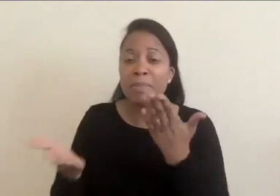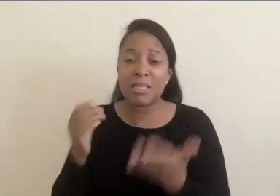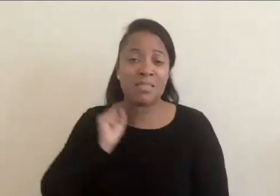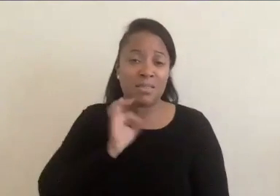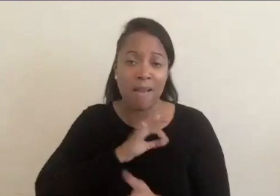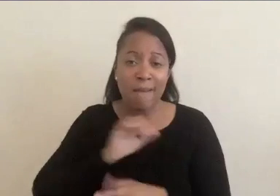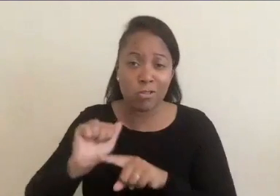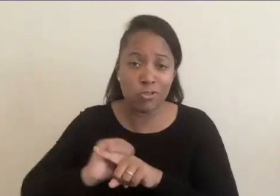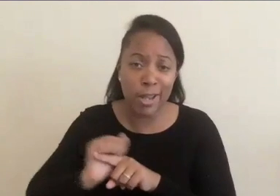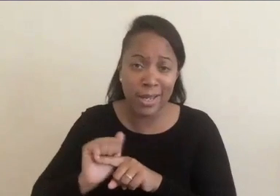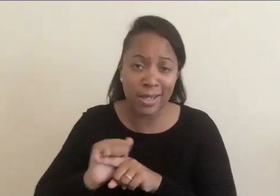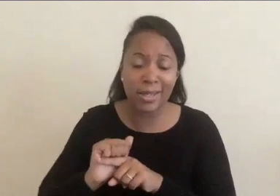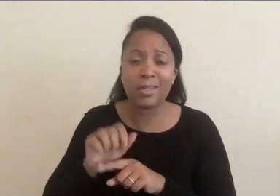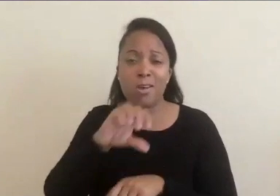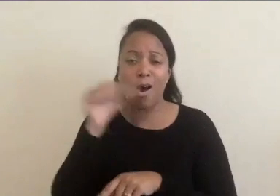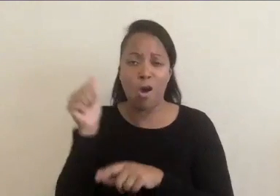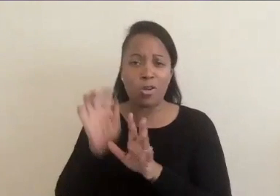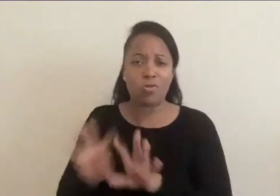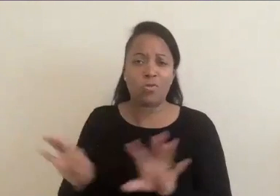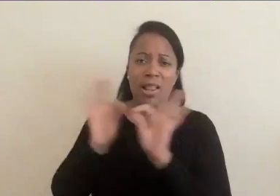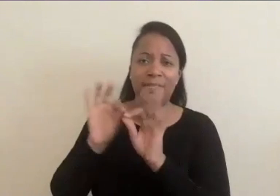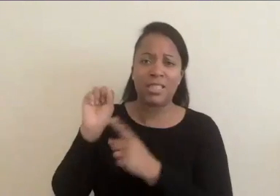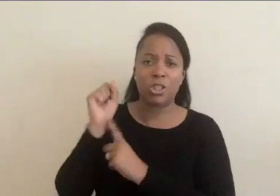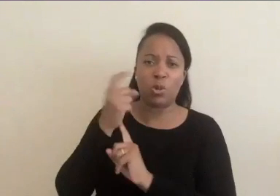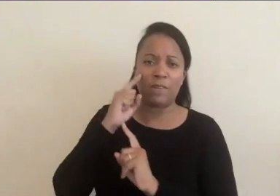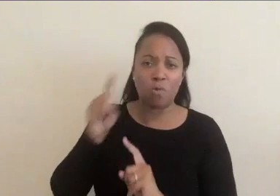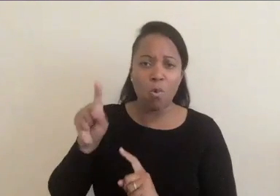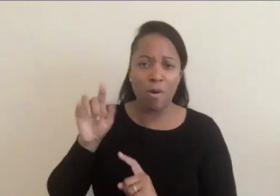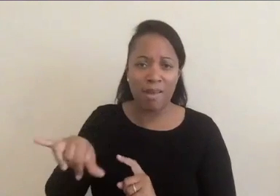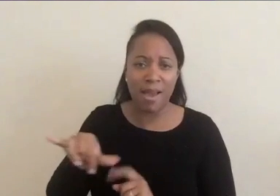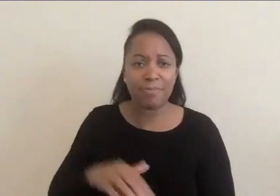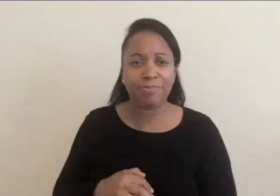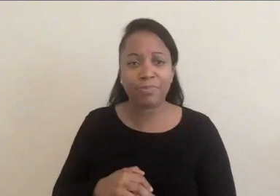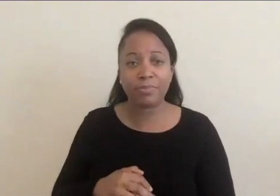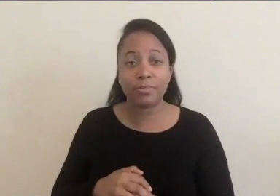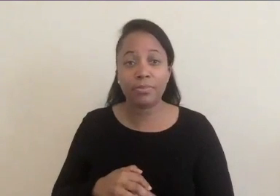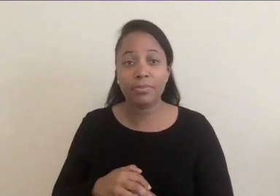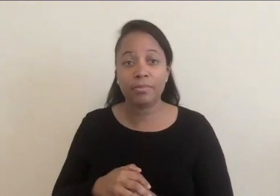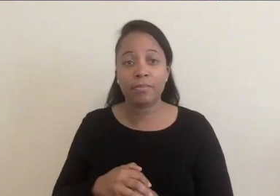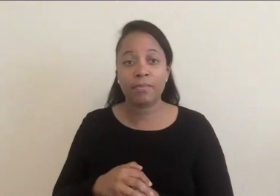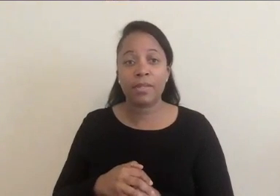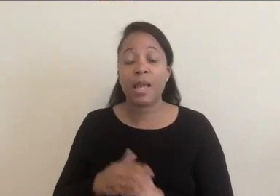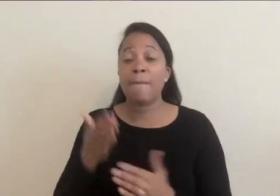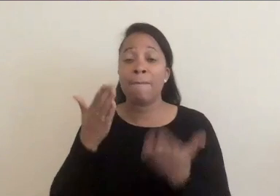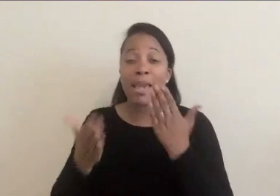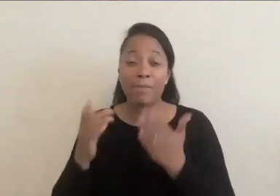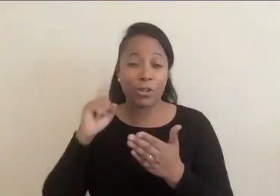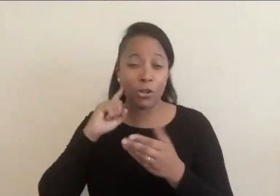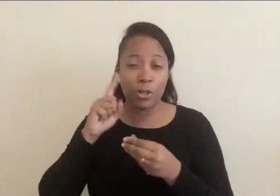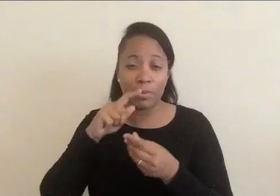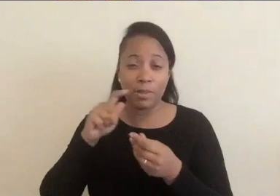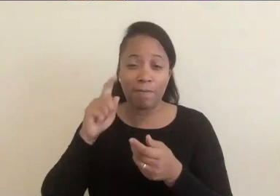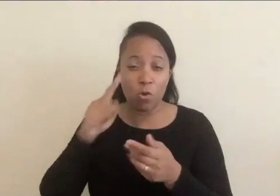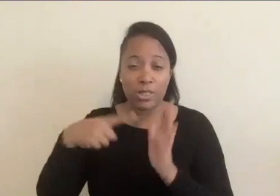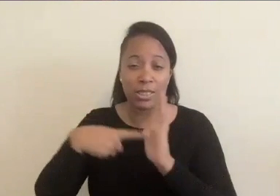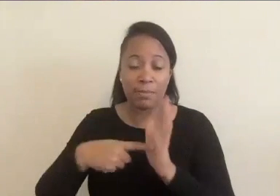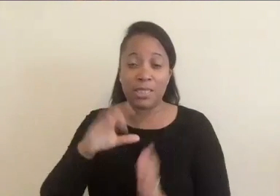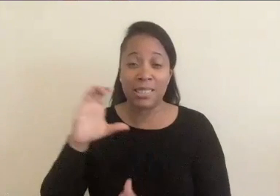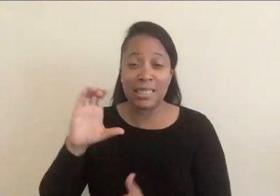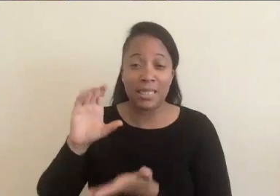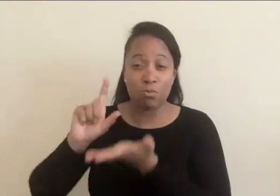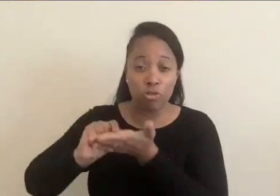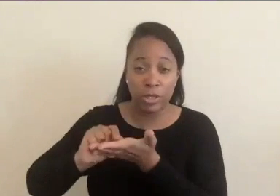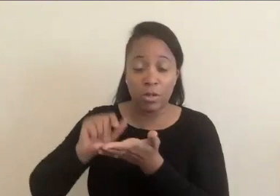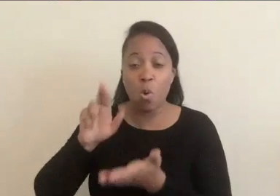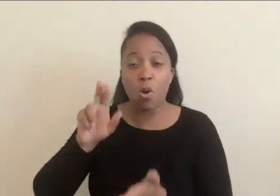staff training may also be a relevant case. You may have heard of Typewell or Cprint, and